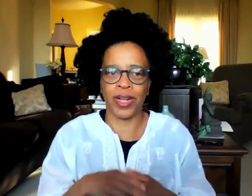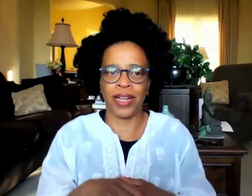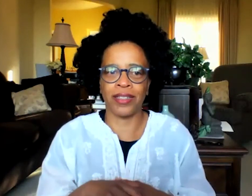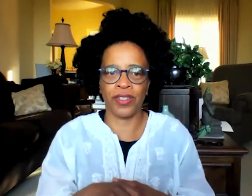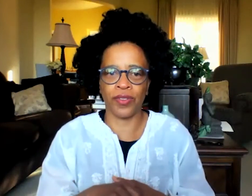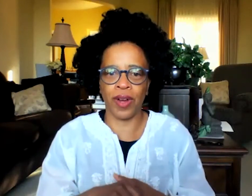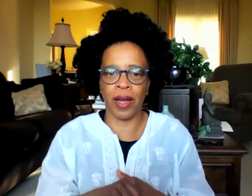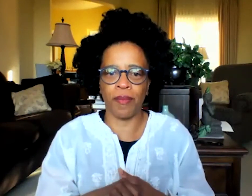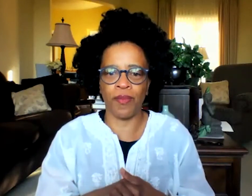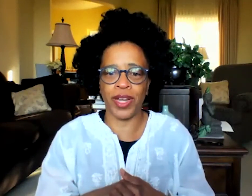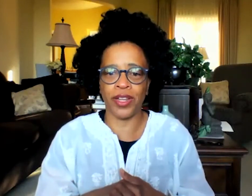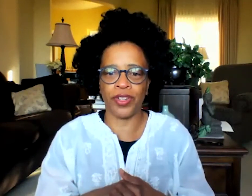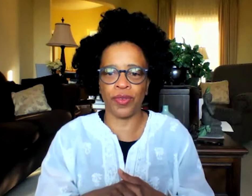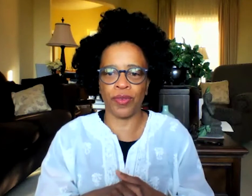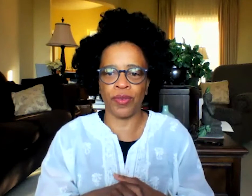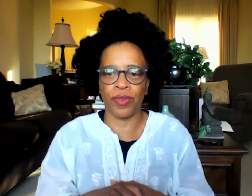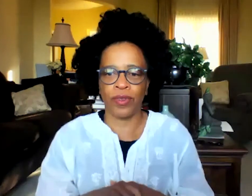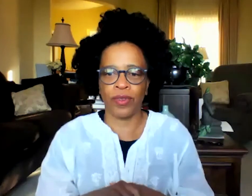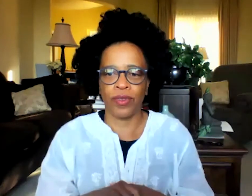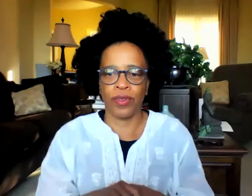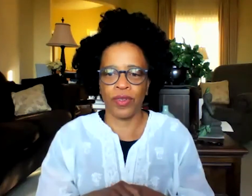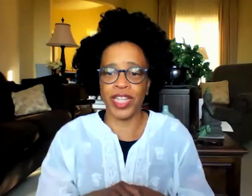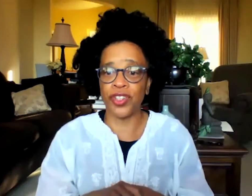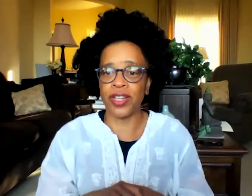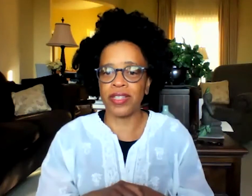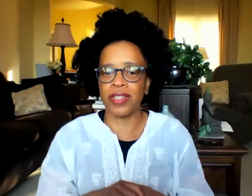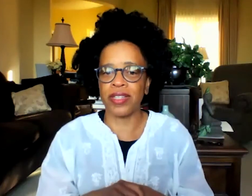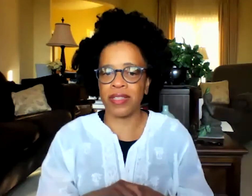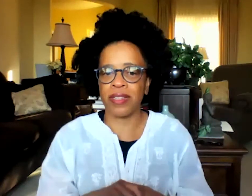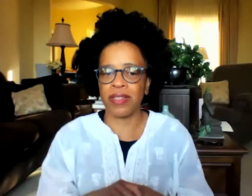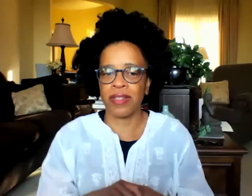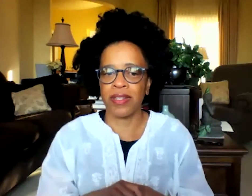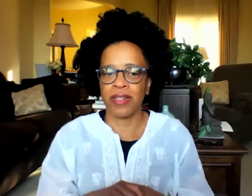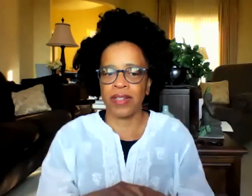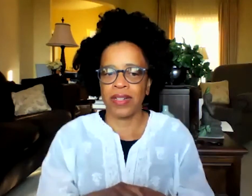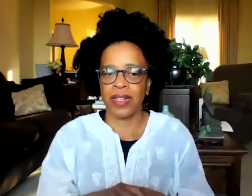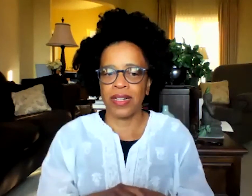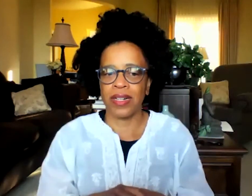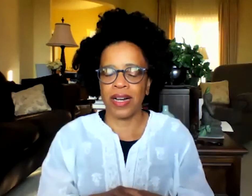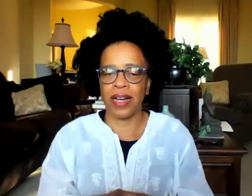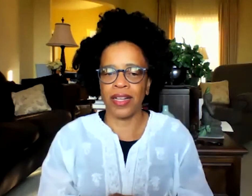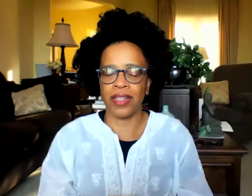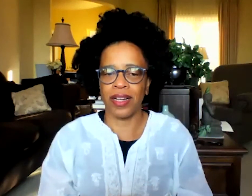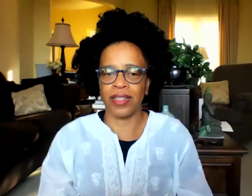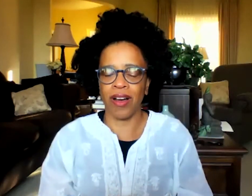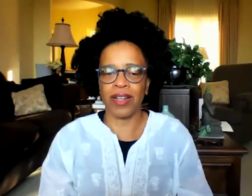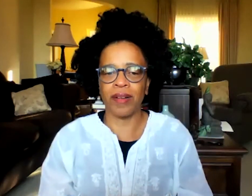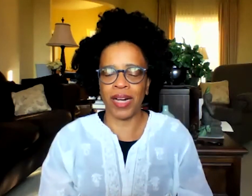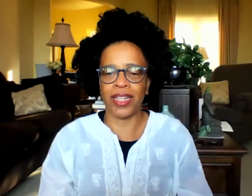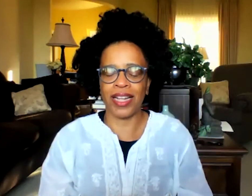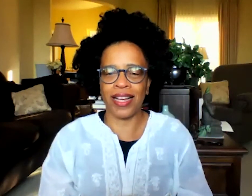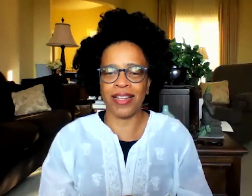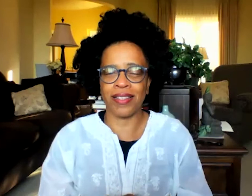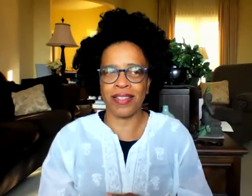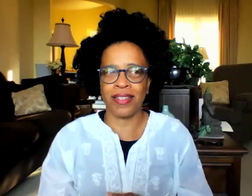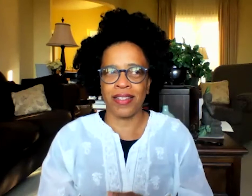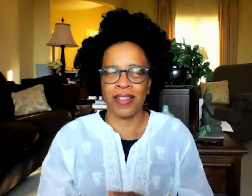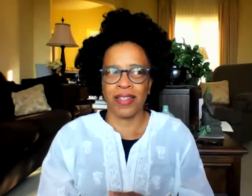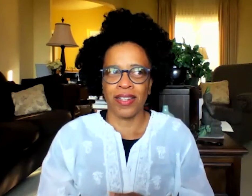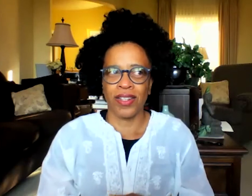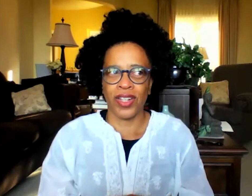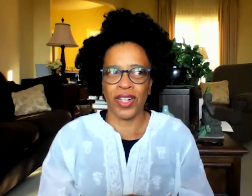And so when I describe racial injustice, I talk about it